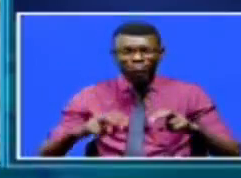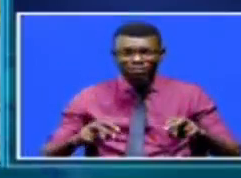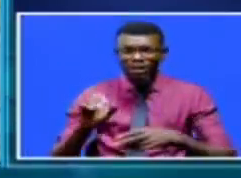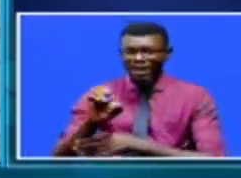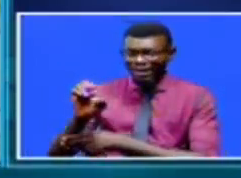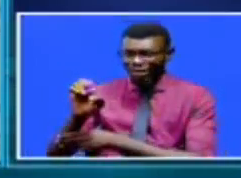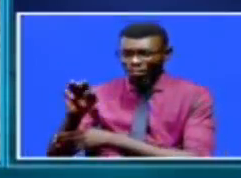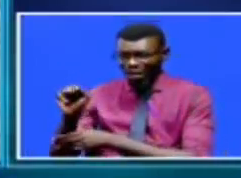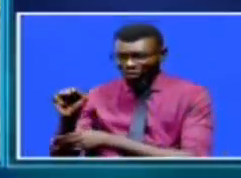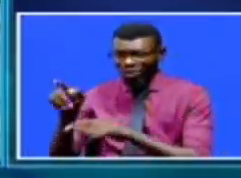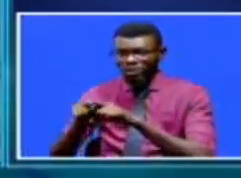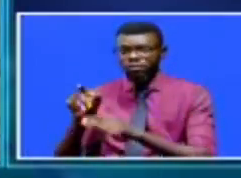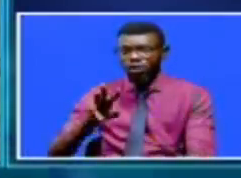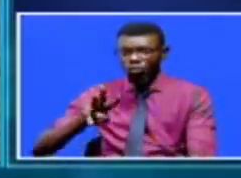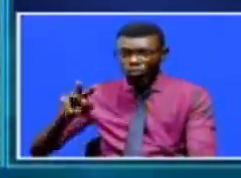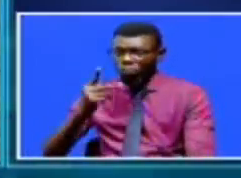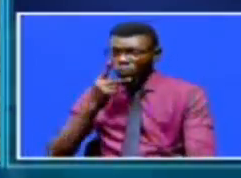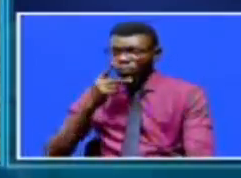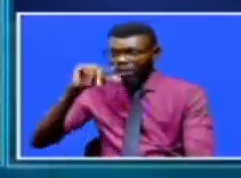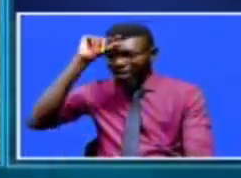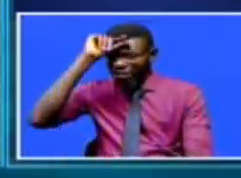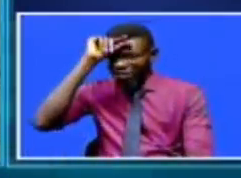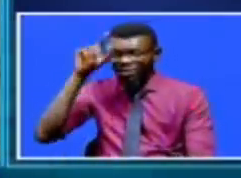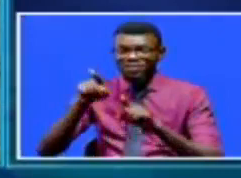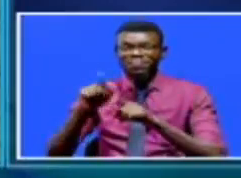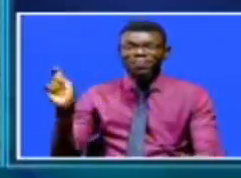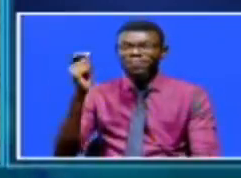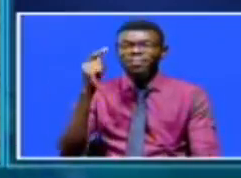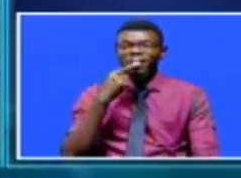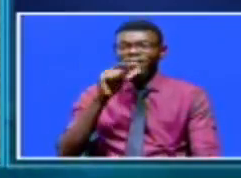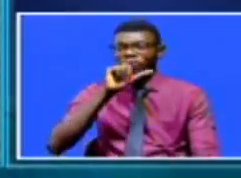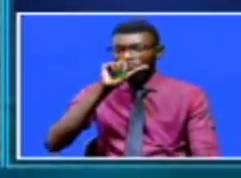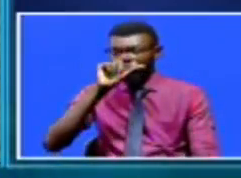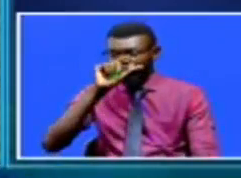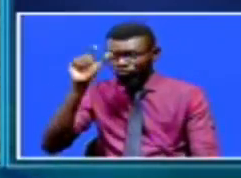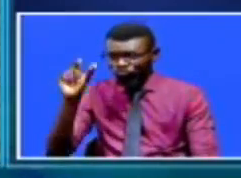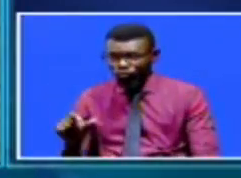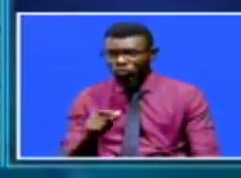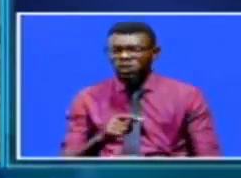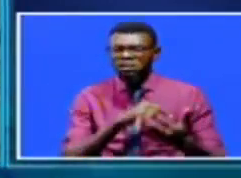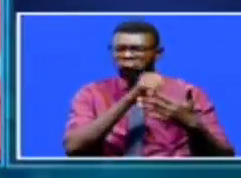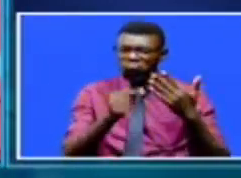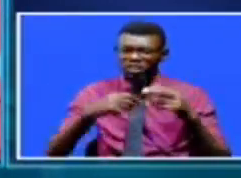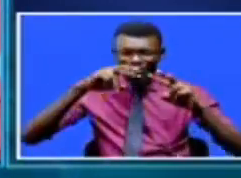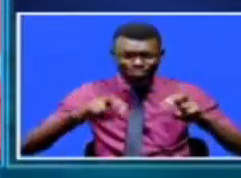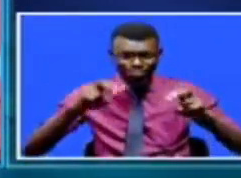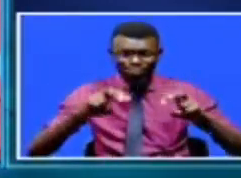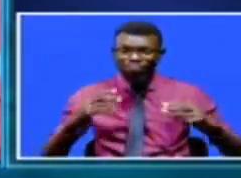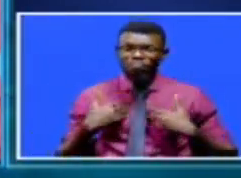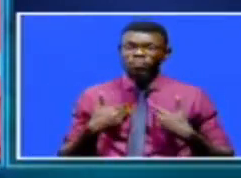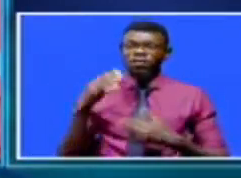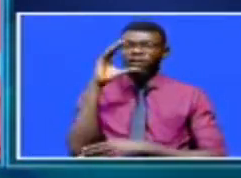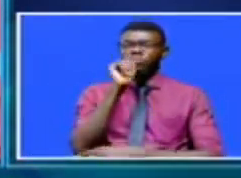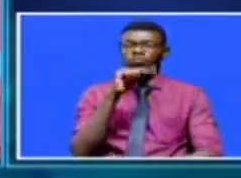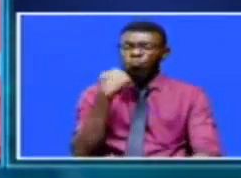and West Pokot County governments, and Kenya Red Cross have been conducting the search for missing persons. Itabidi